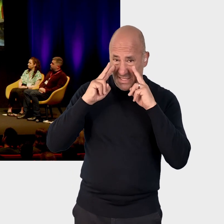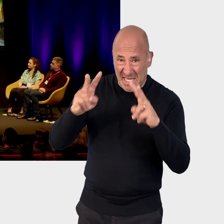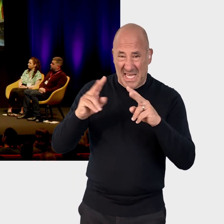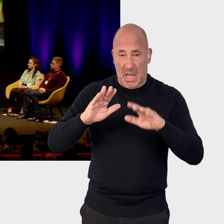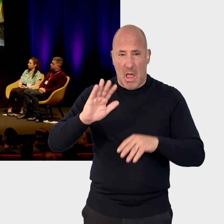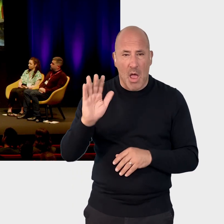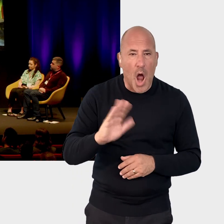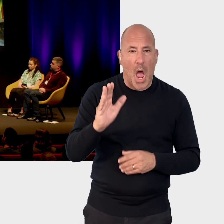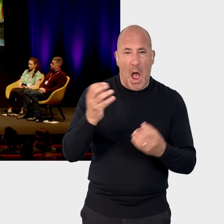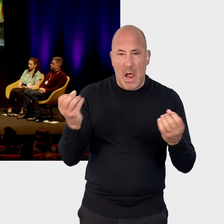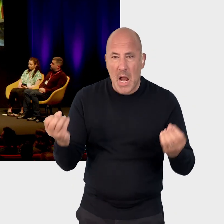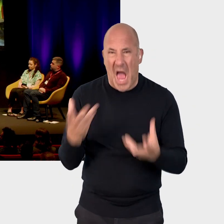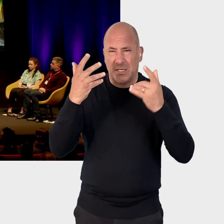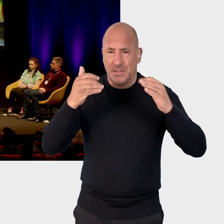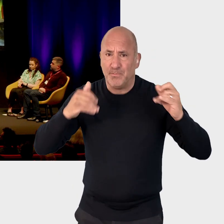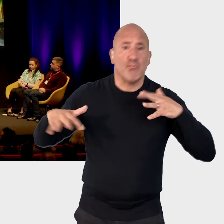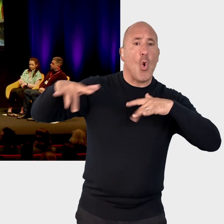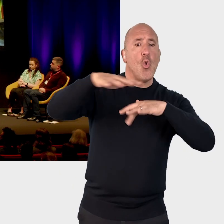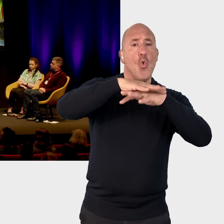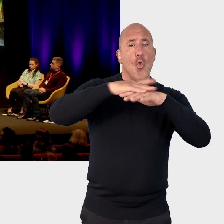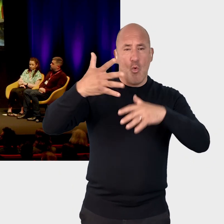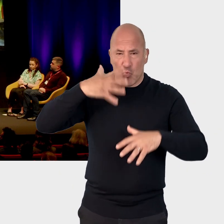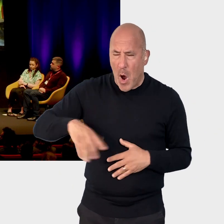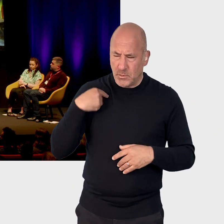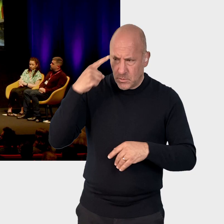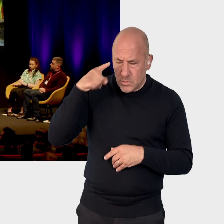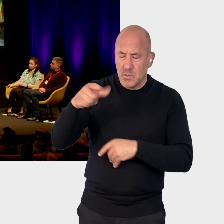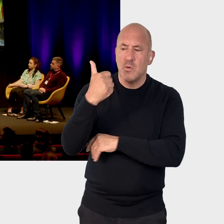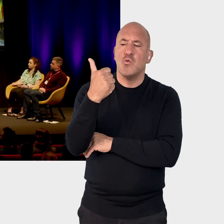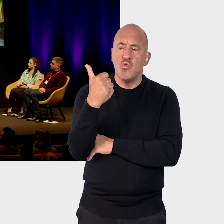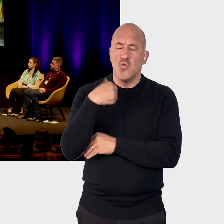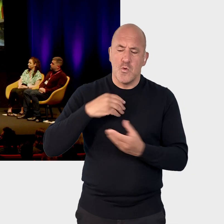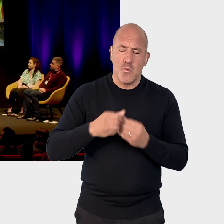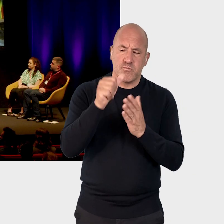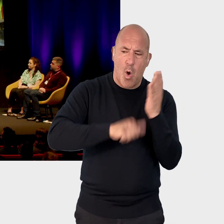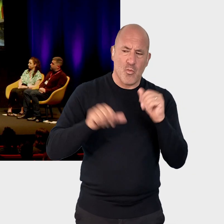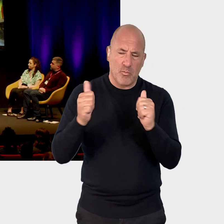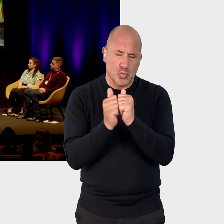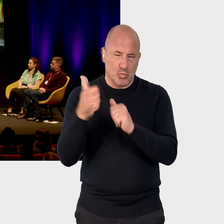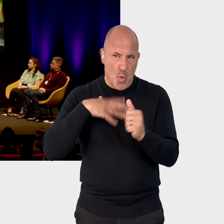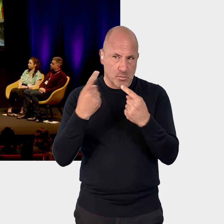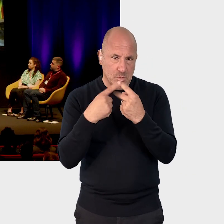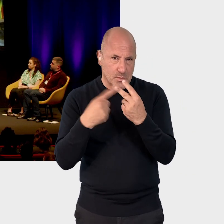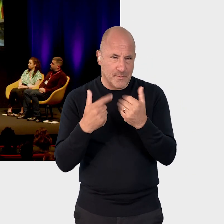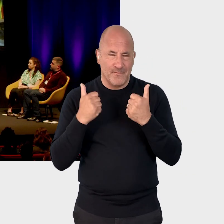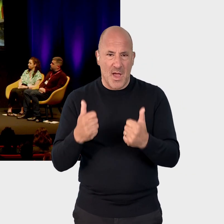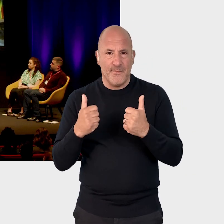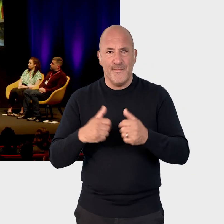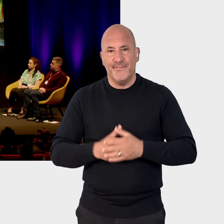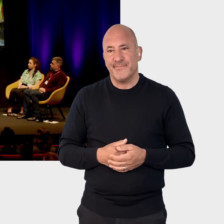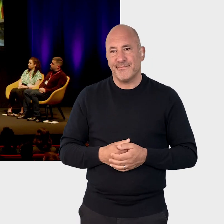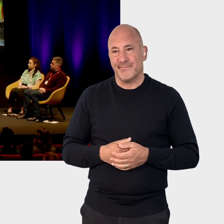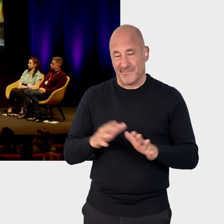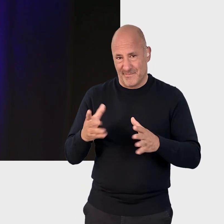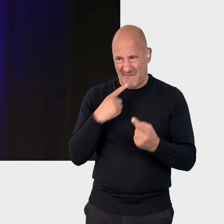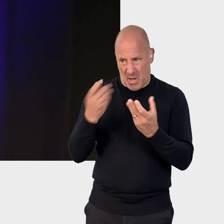The community has told us that visibility, colour, light and vibrancy are all elements that they want us to think about when we're programming